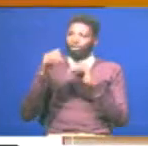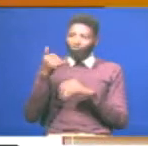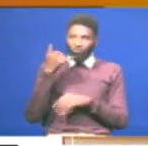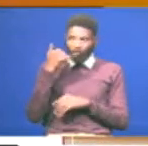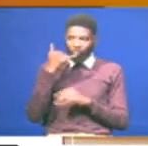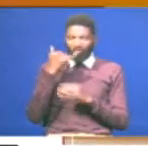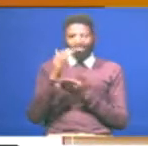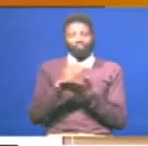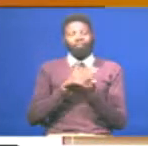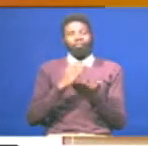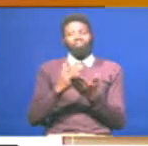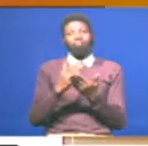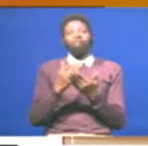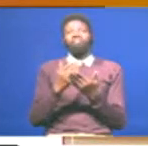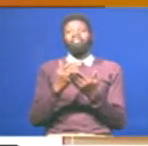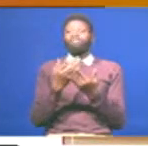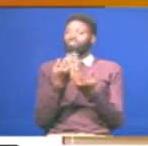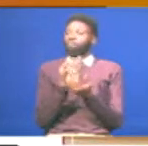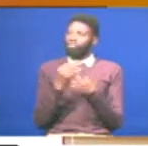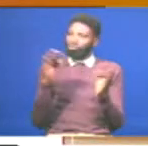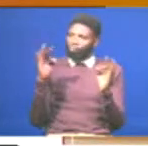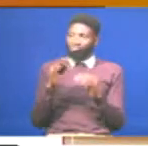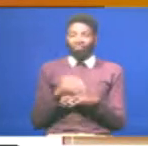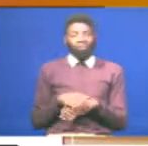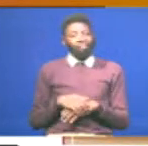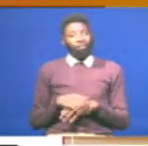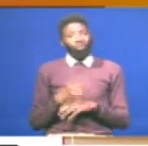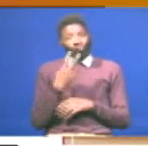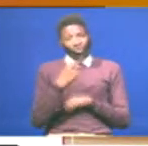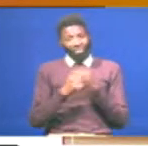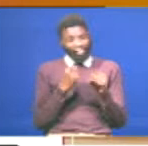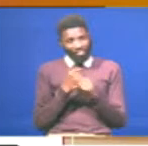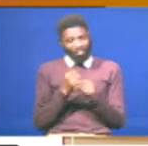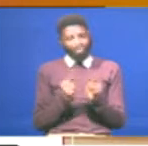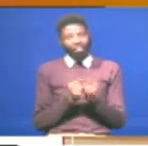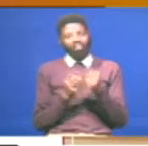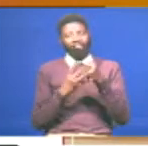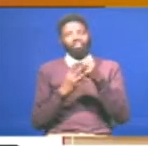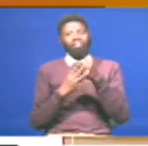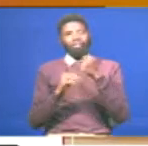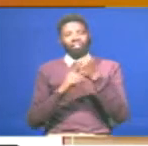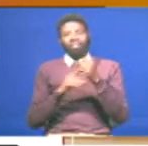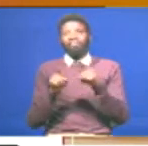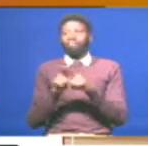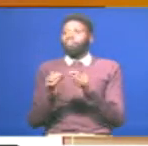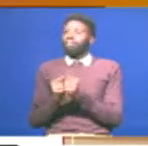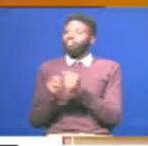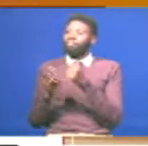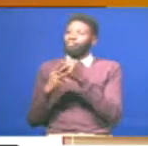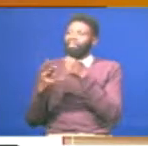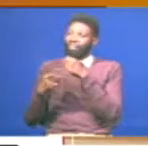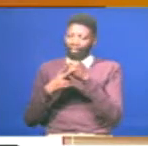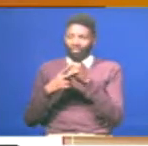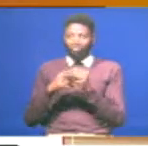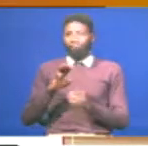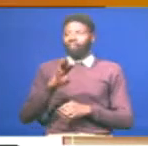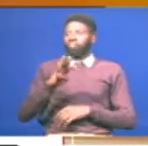in 1996 and 1997, the draft bill before Parliament was shot down. Then the late